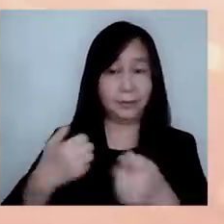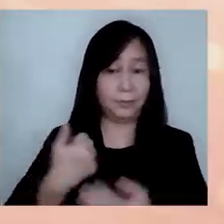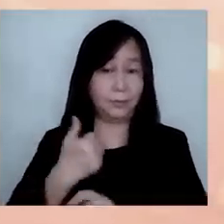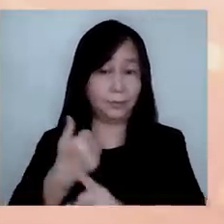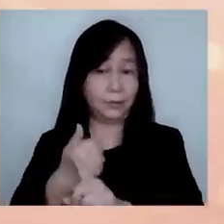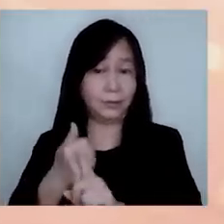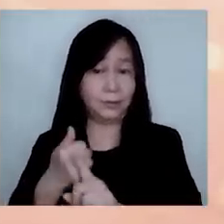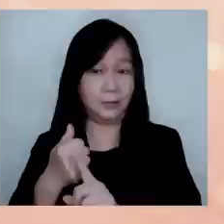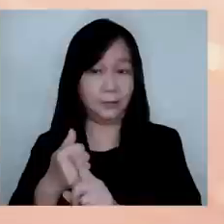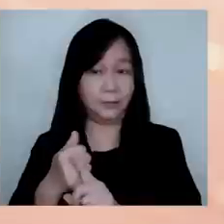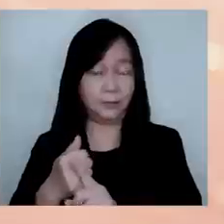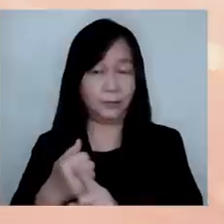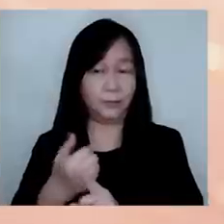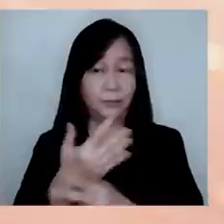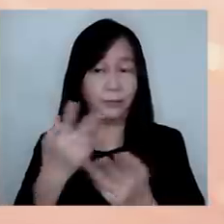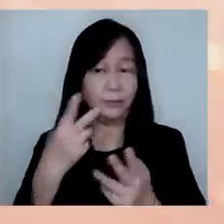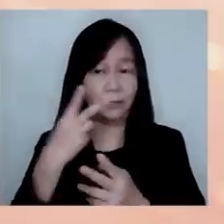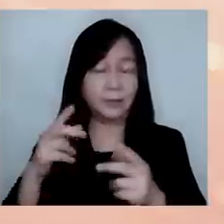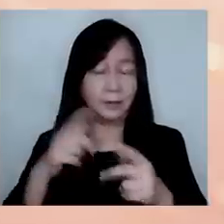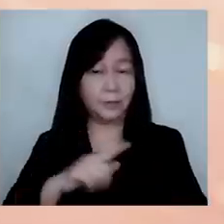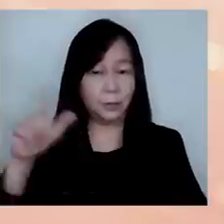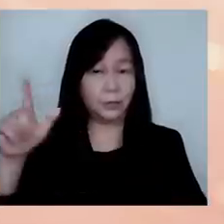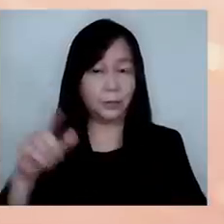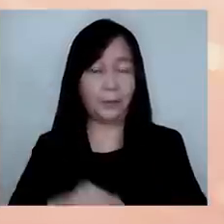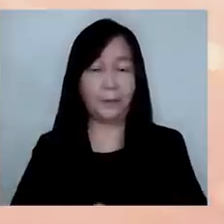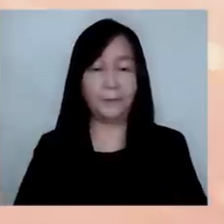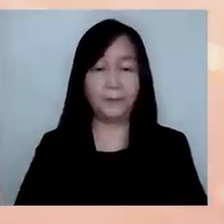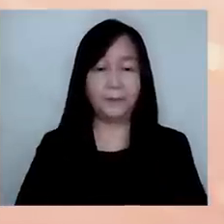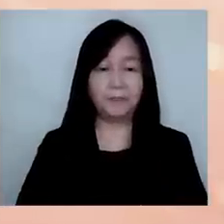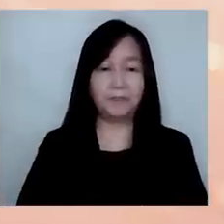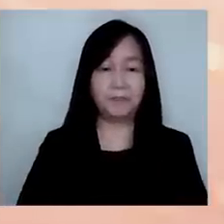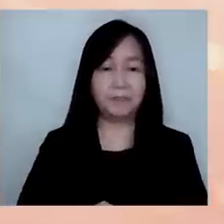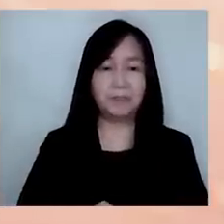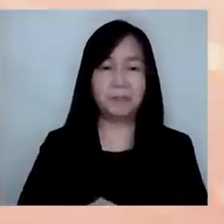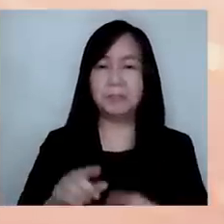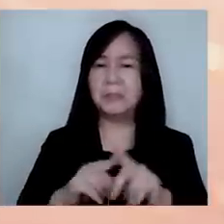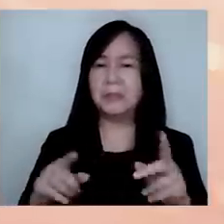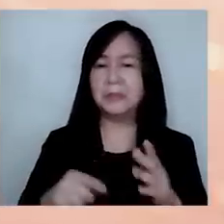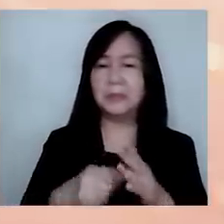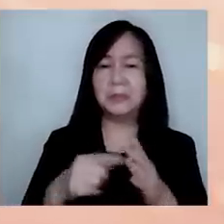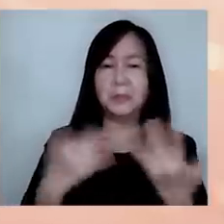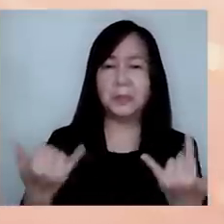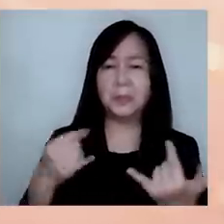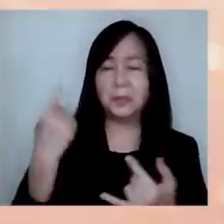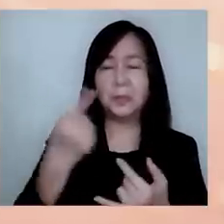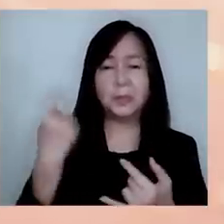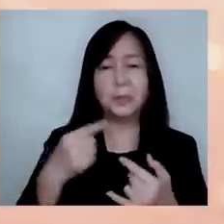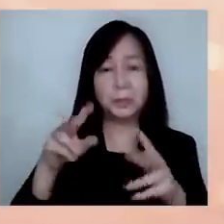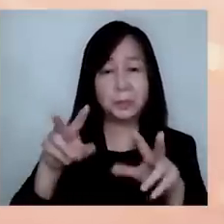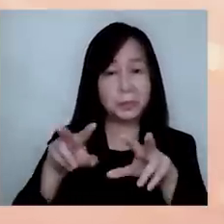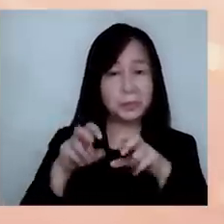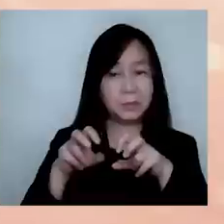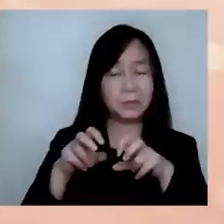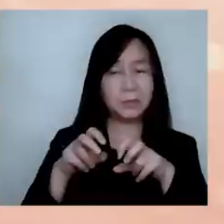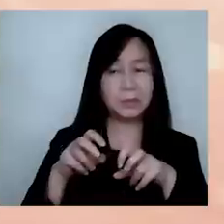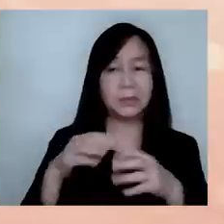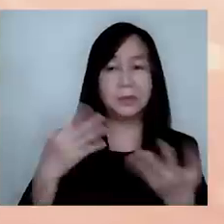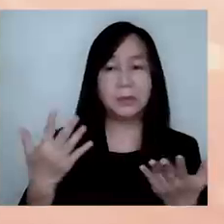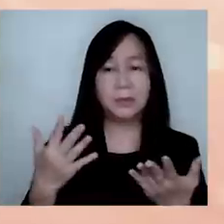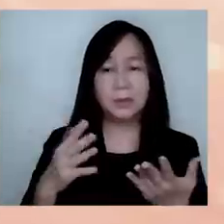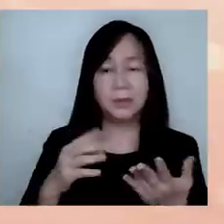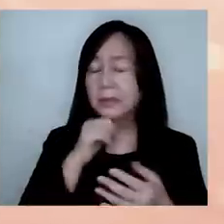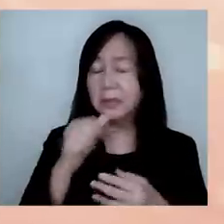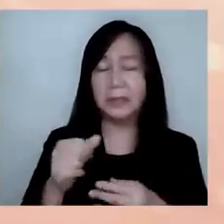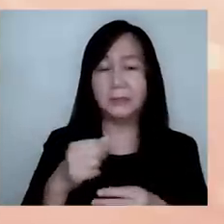see the Lord but if we see only selfishness self-interest all the more we won't see the Lord so